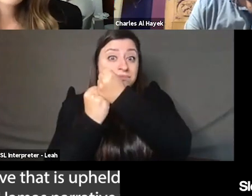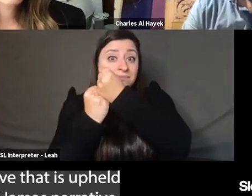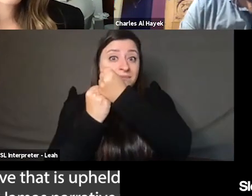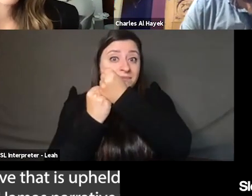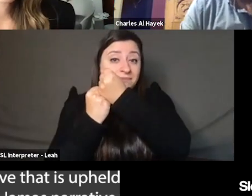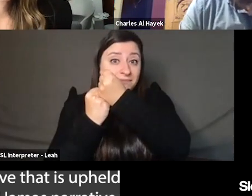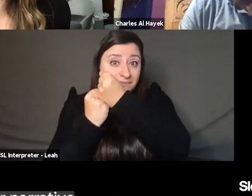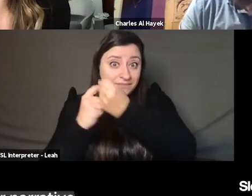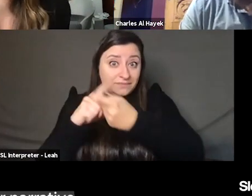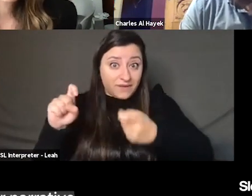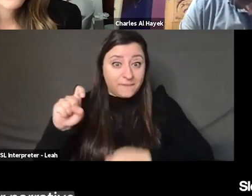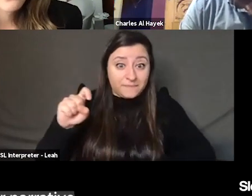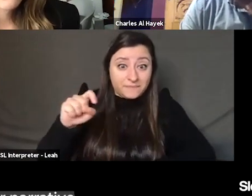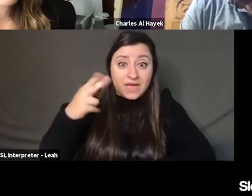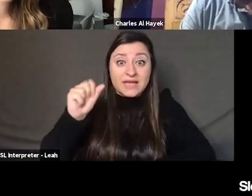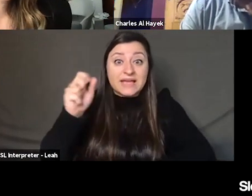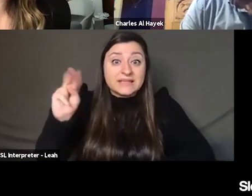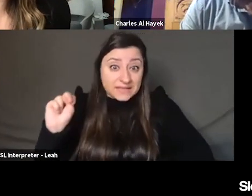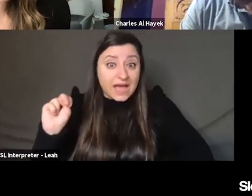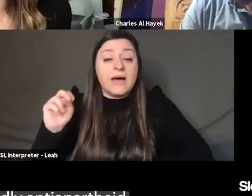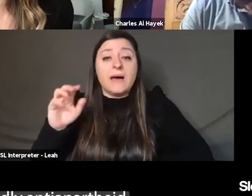Hezbollah and Hamas's narrative. Where is our narrative?